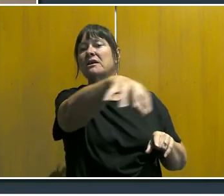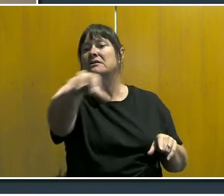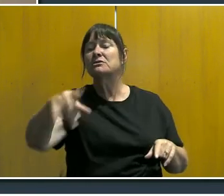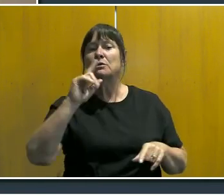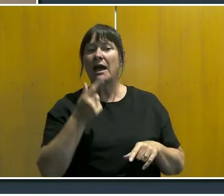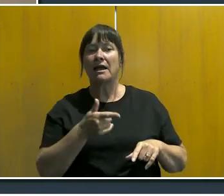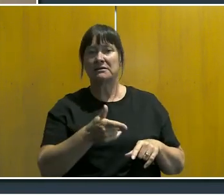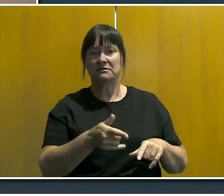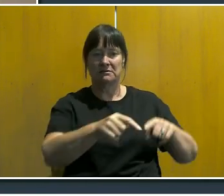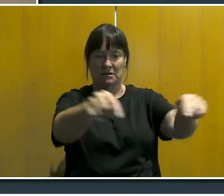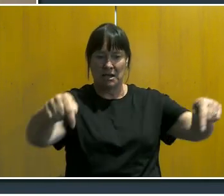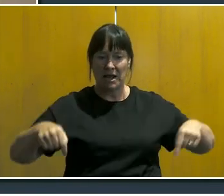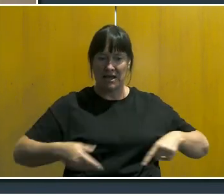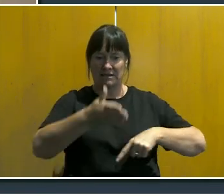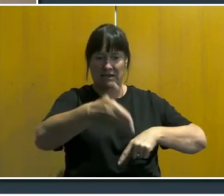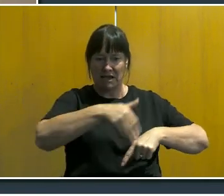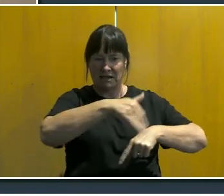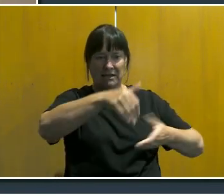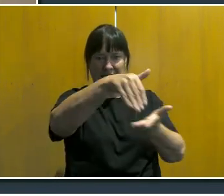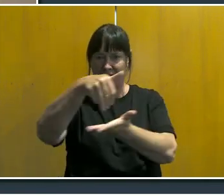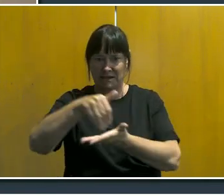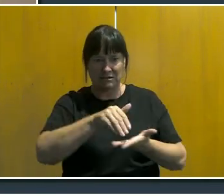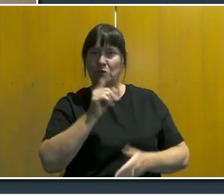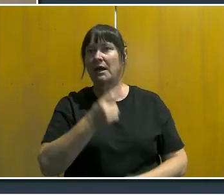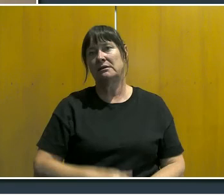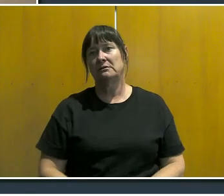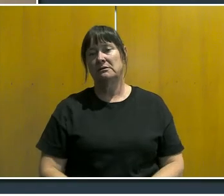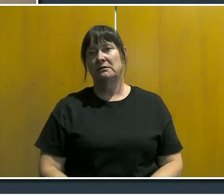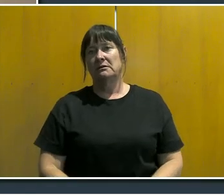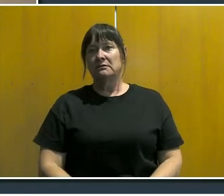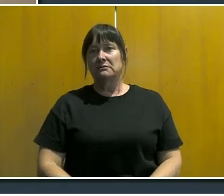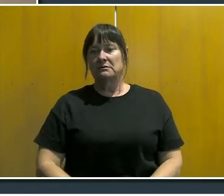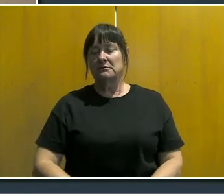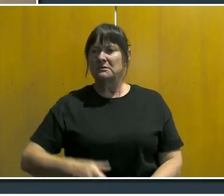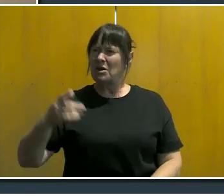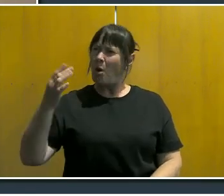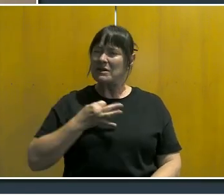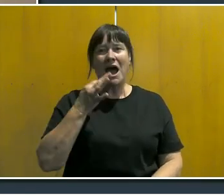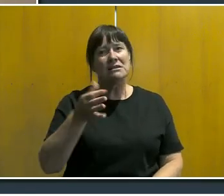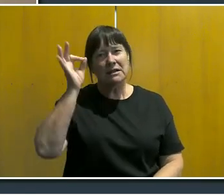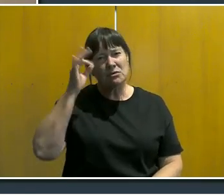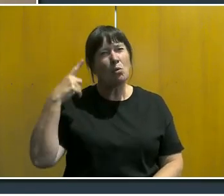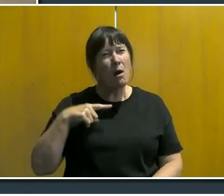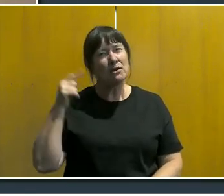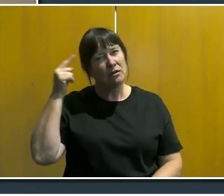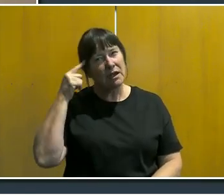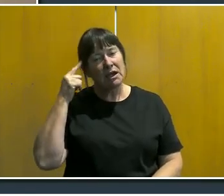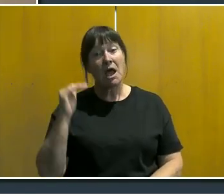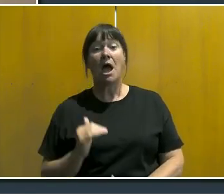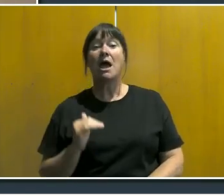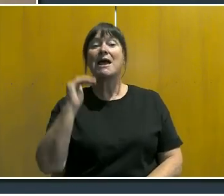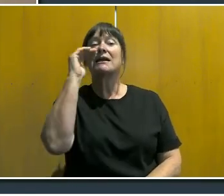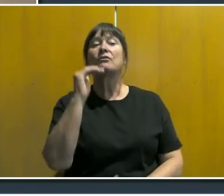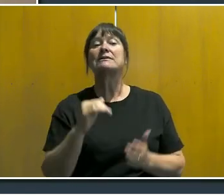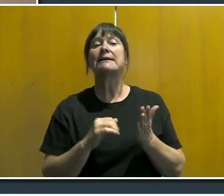in other areas. So I ask the council to seriously consider why you think increasing the tax on